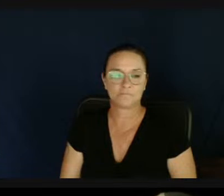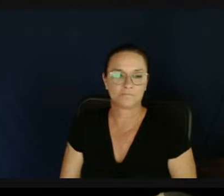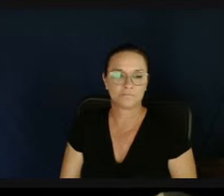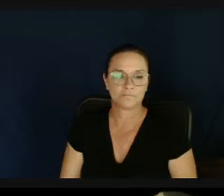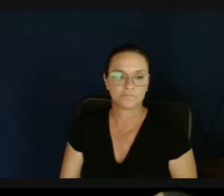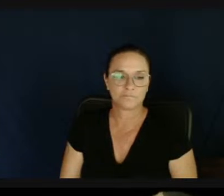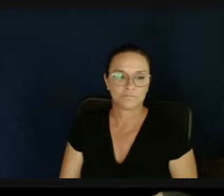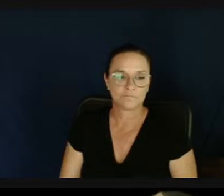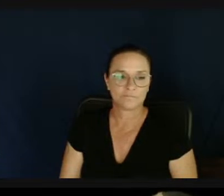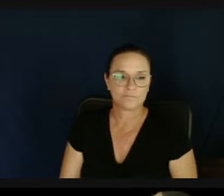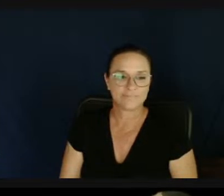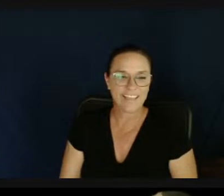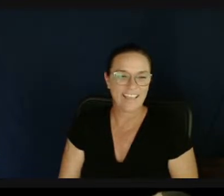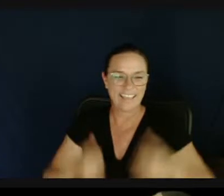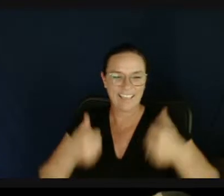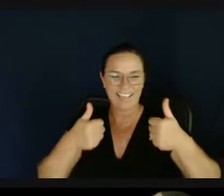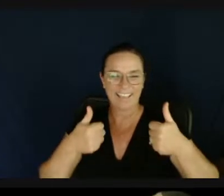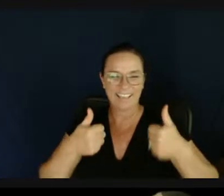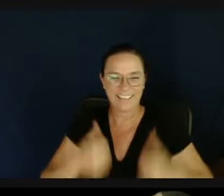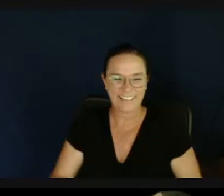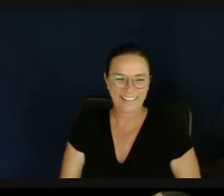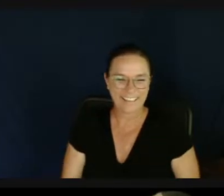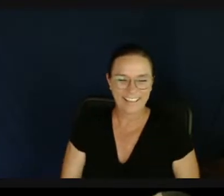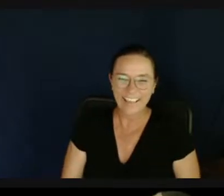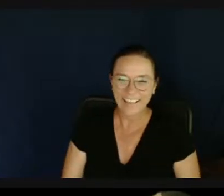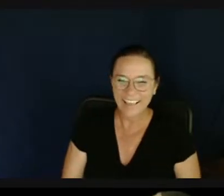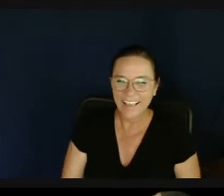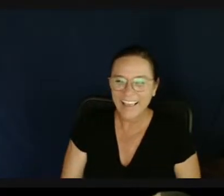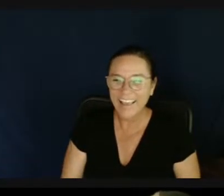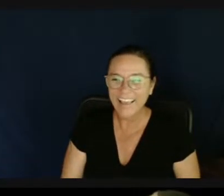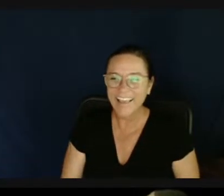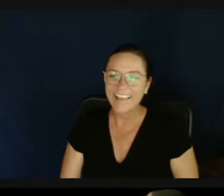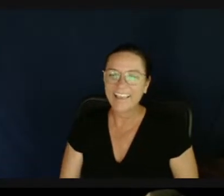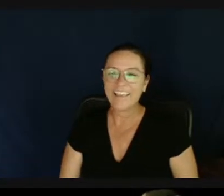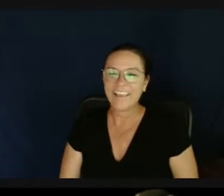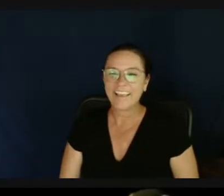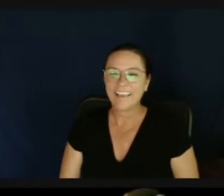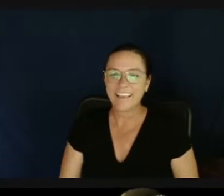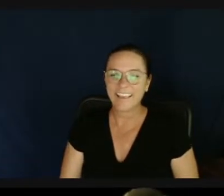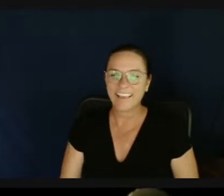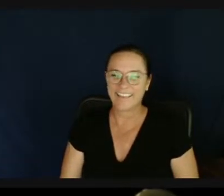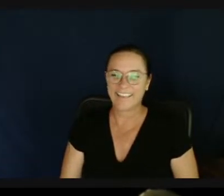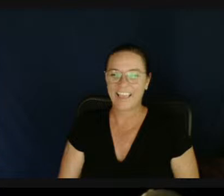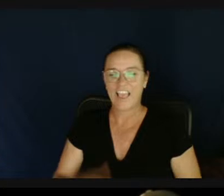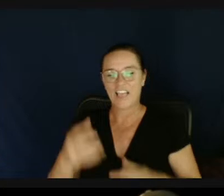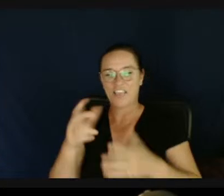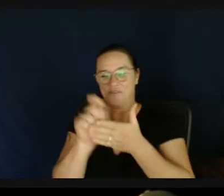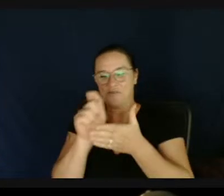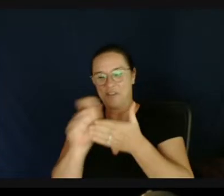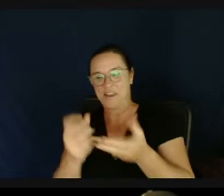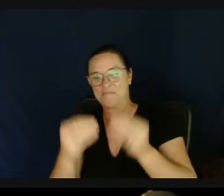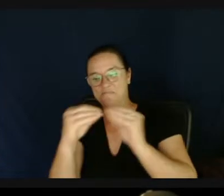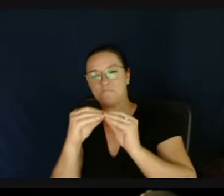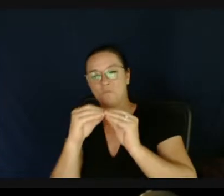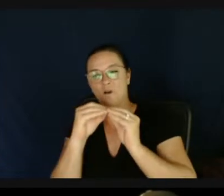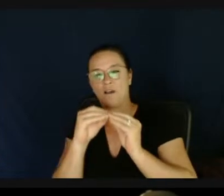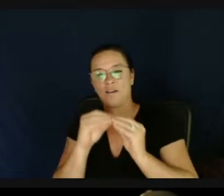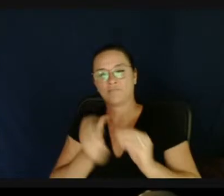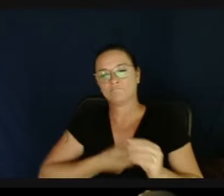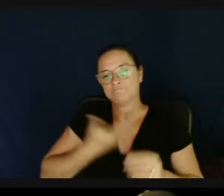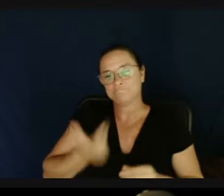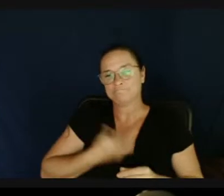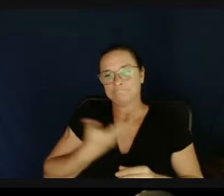I'll just pause there for our interpreters. This is a little bit more poetic paper they were writing back in the 60s and 70s here.